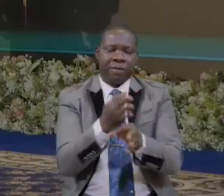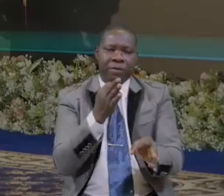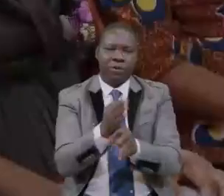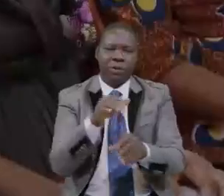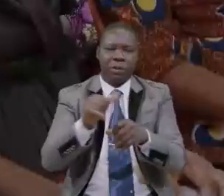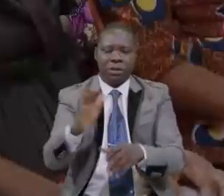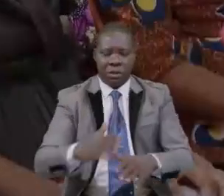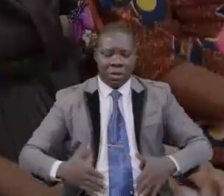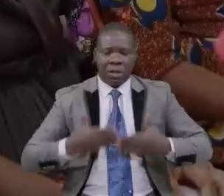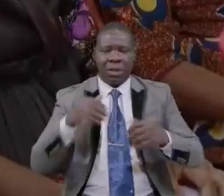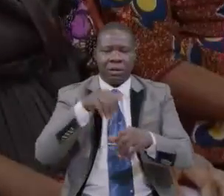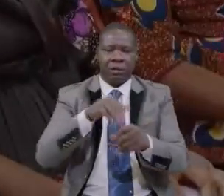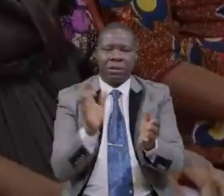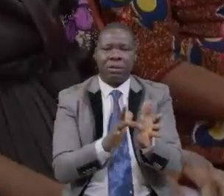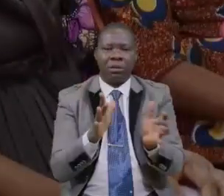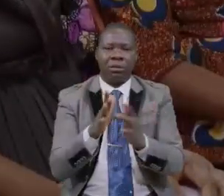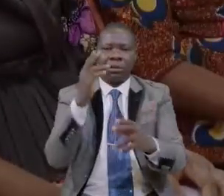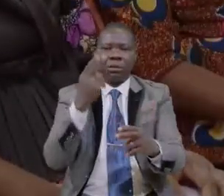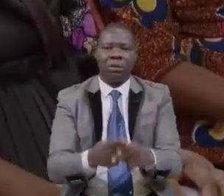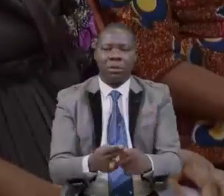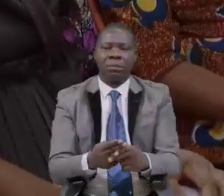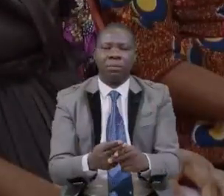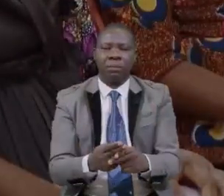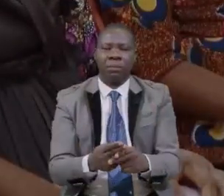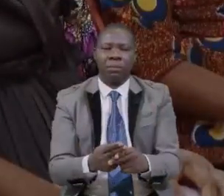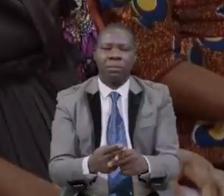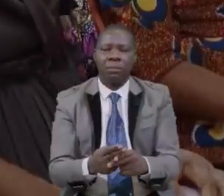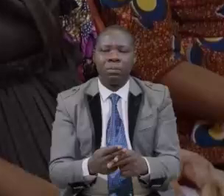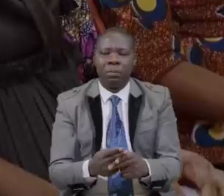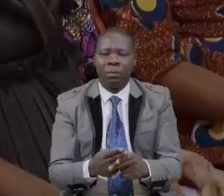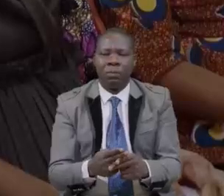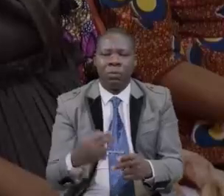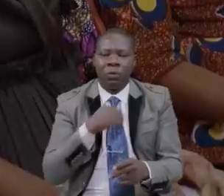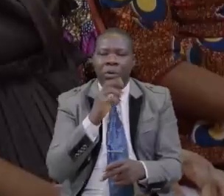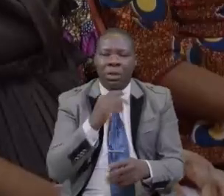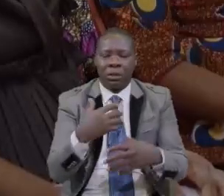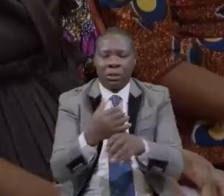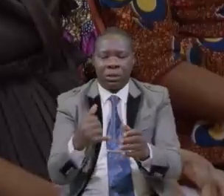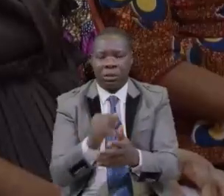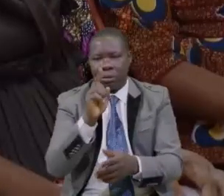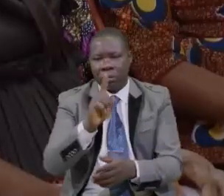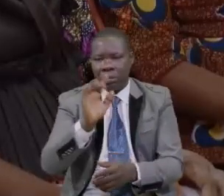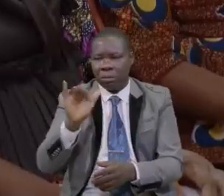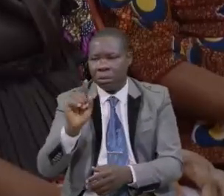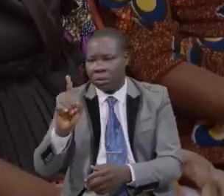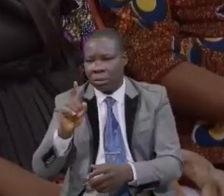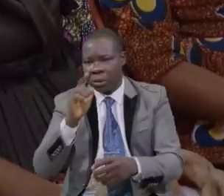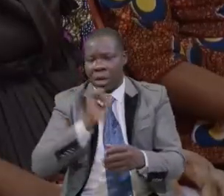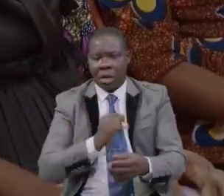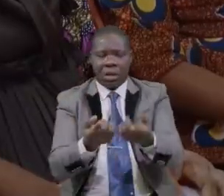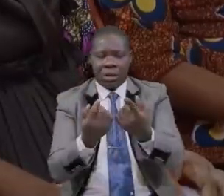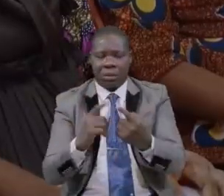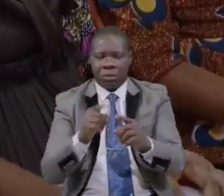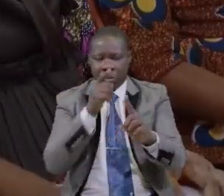in Jesus' name. Yes. And we're taking it one by one. I come to point number one. In